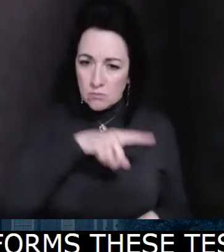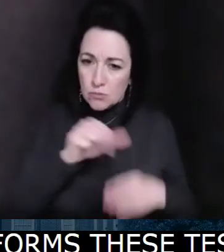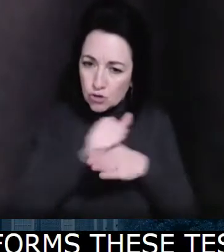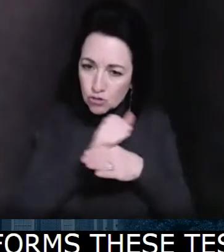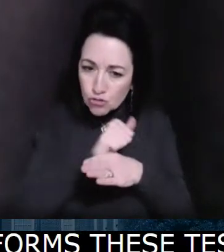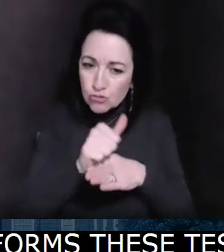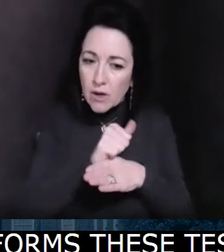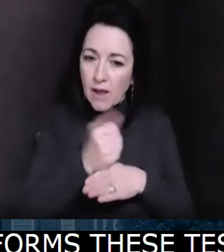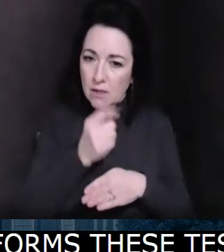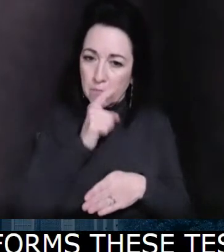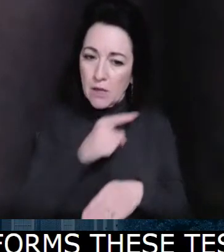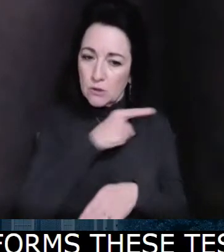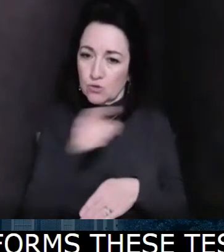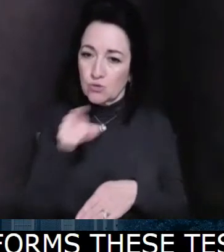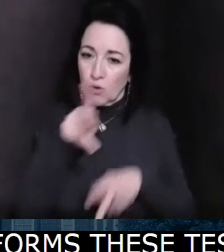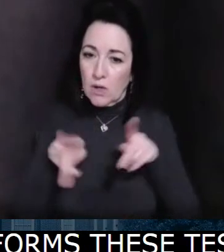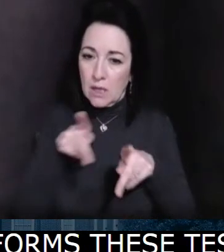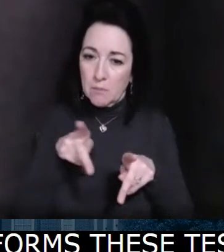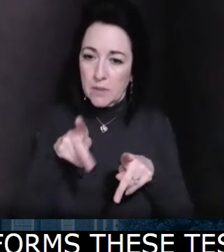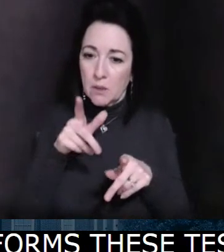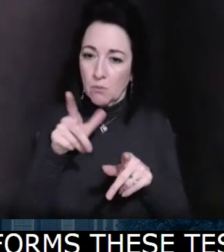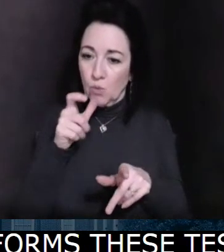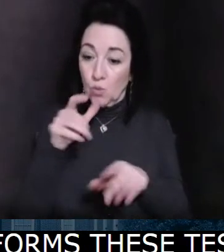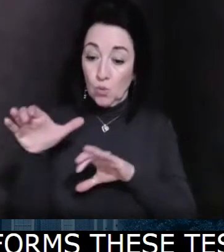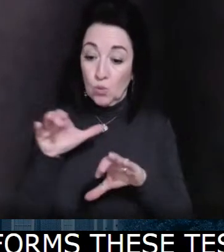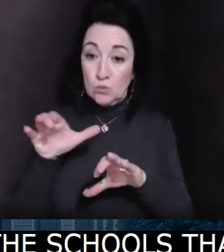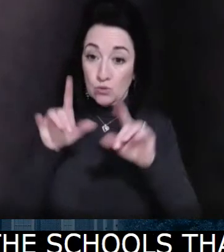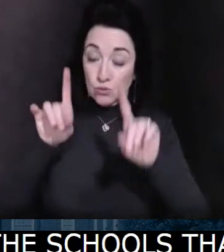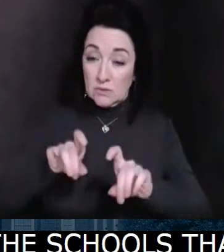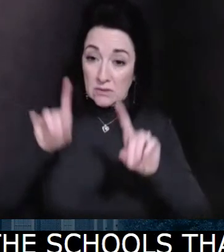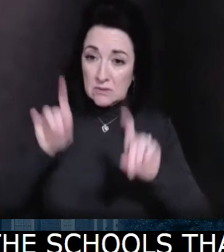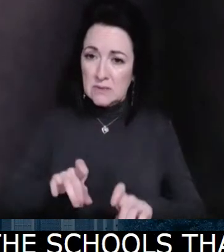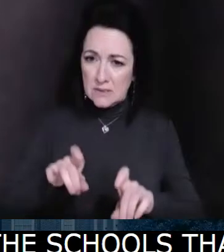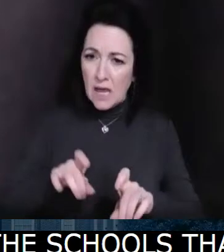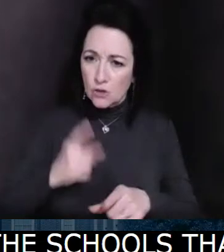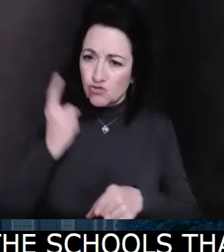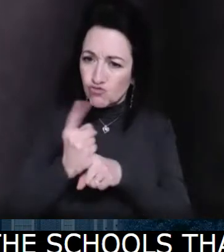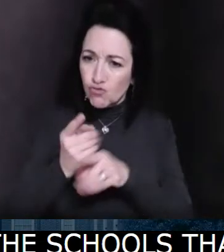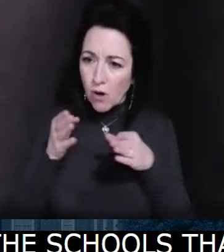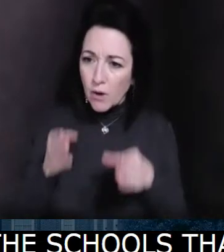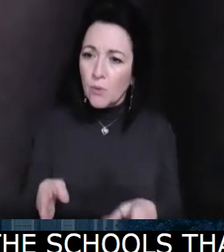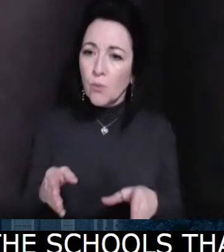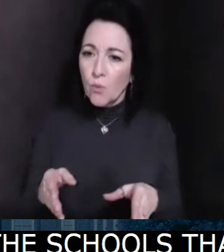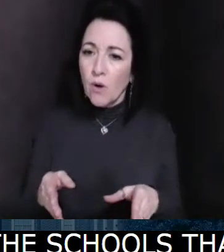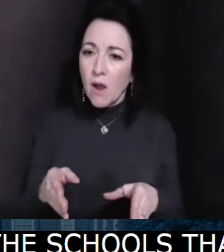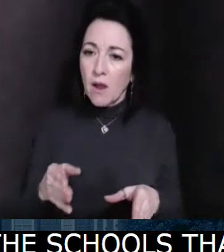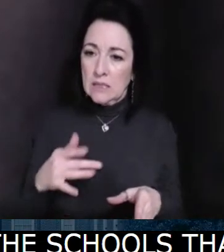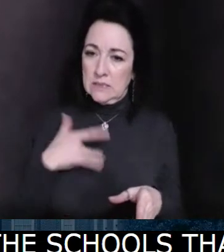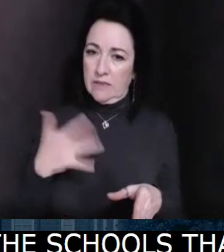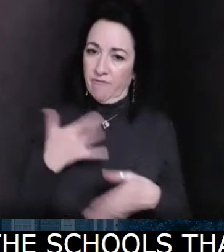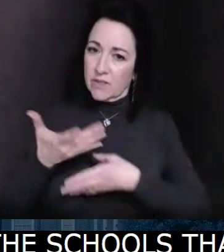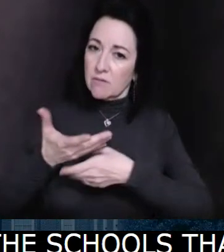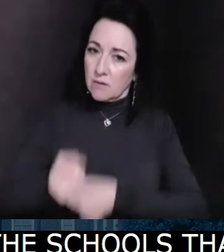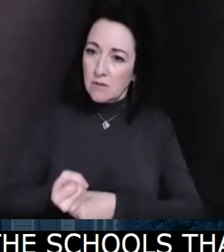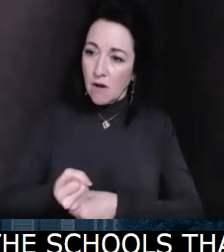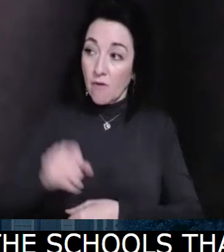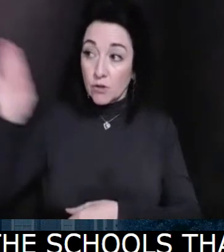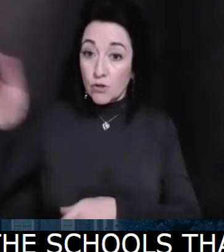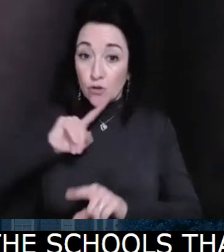take lightly or sweep under the rug. We were on this within minutes of seeing the announcement and still feel confident, as Dr. Tay